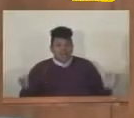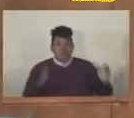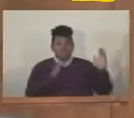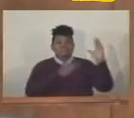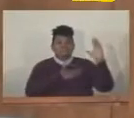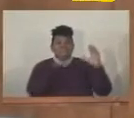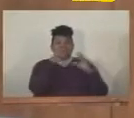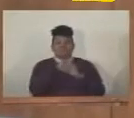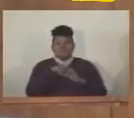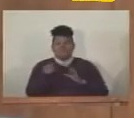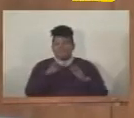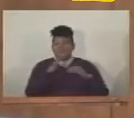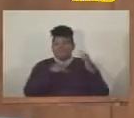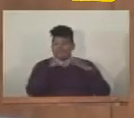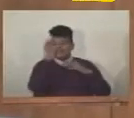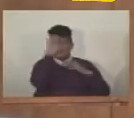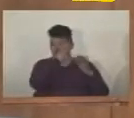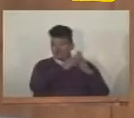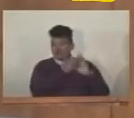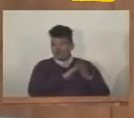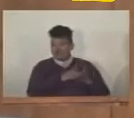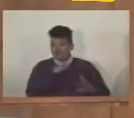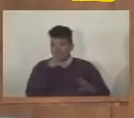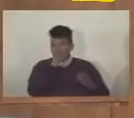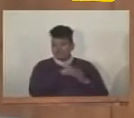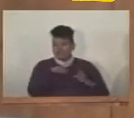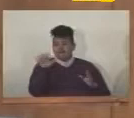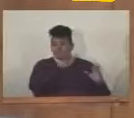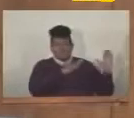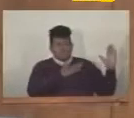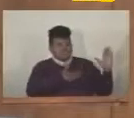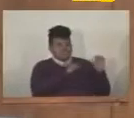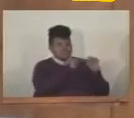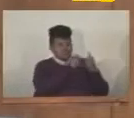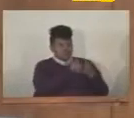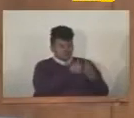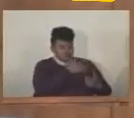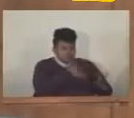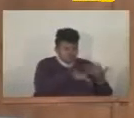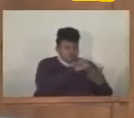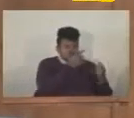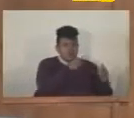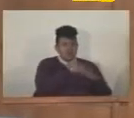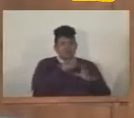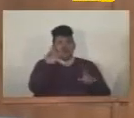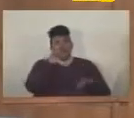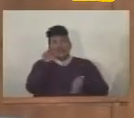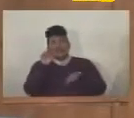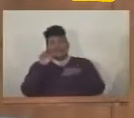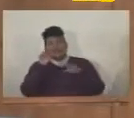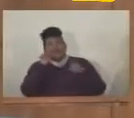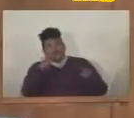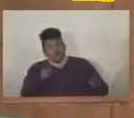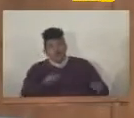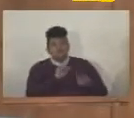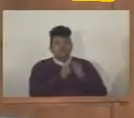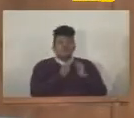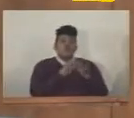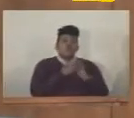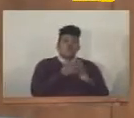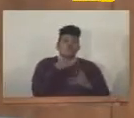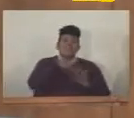is to overhaul the security system and to make it robust and comparable with developed